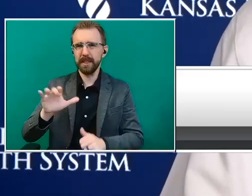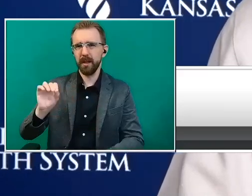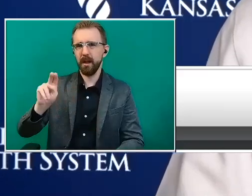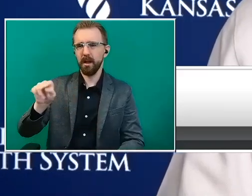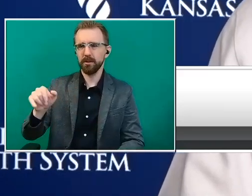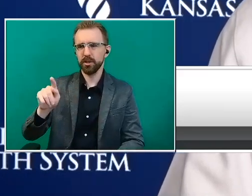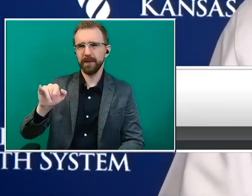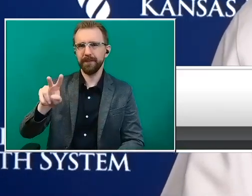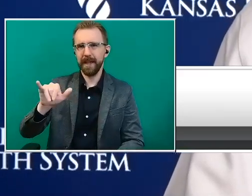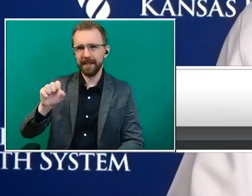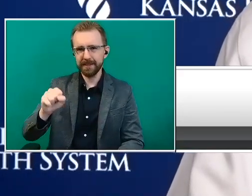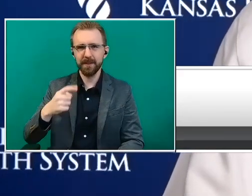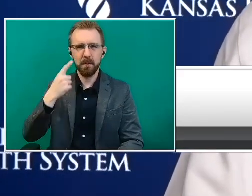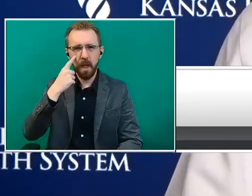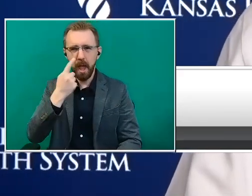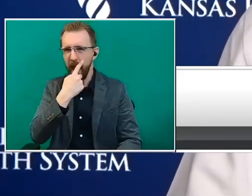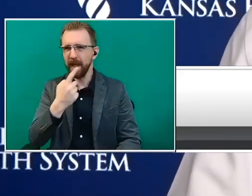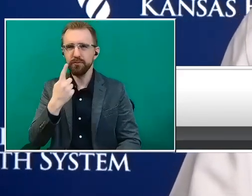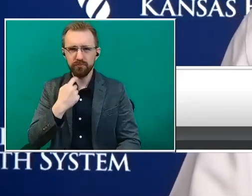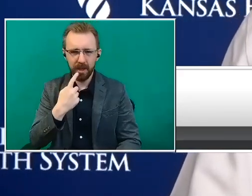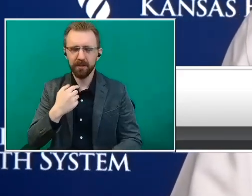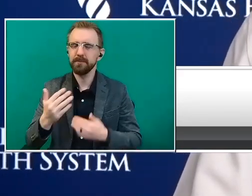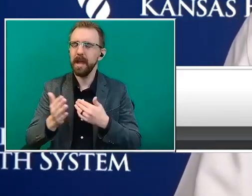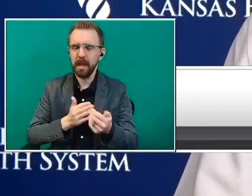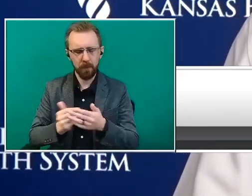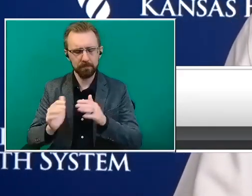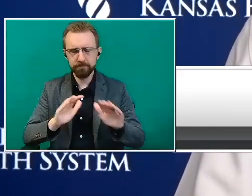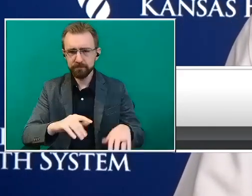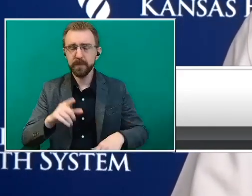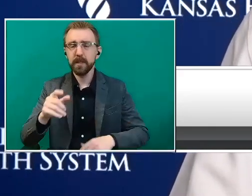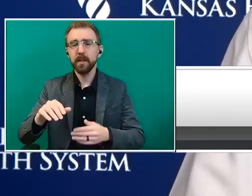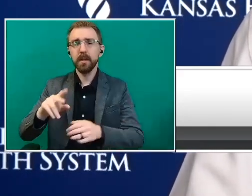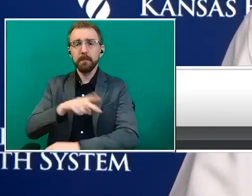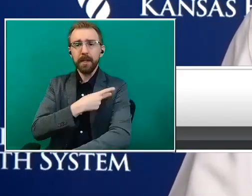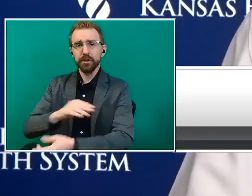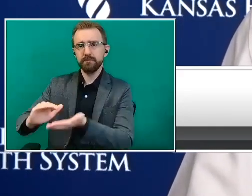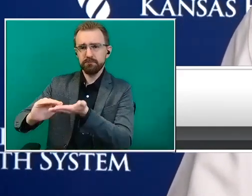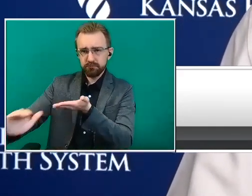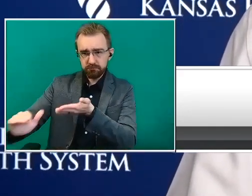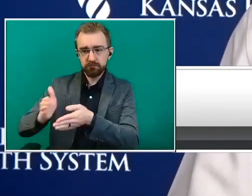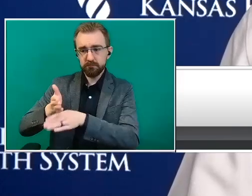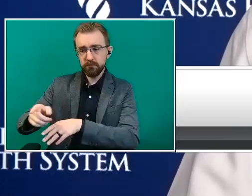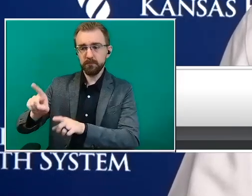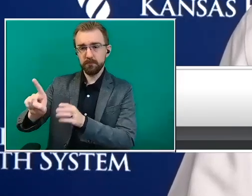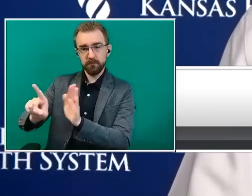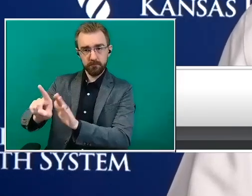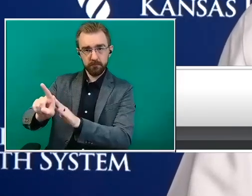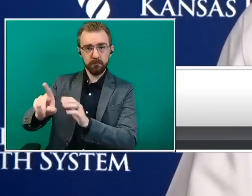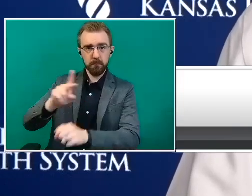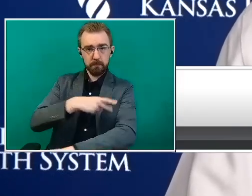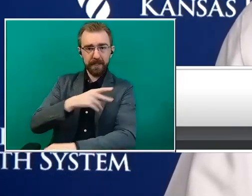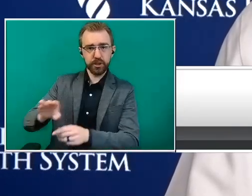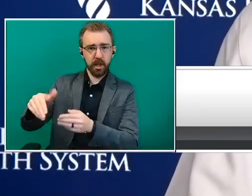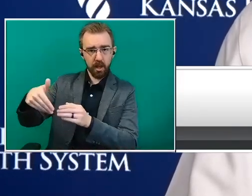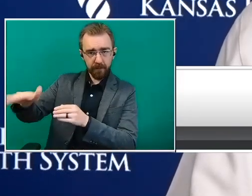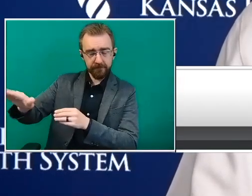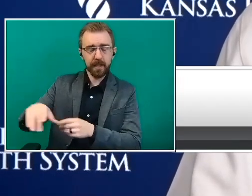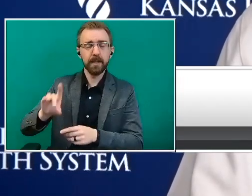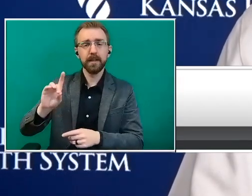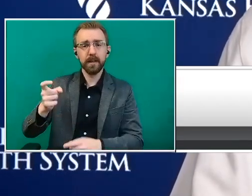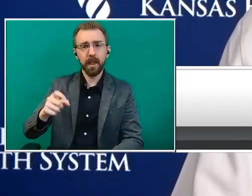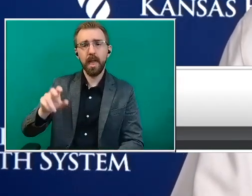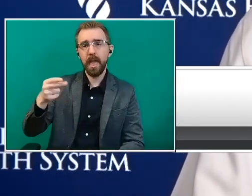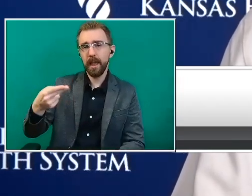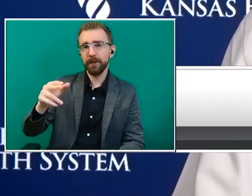anyways, the patient got discharged home. After the patient was discharged, the diagnosis of H5N1 came back for